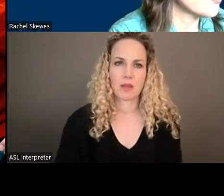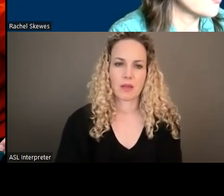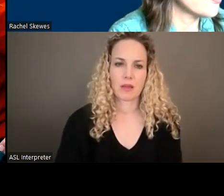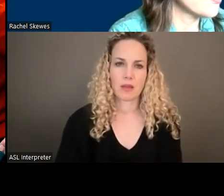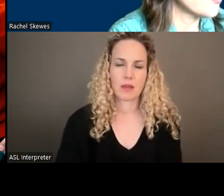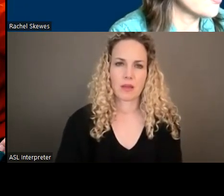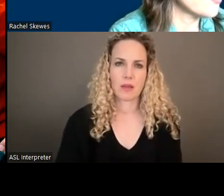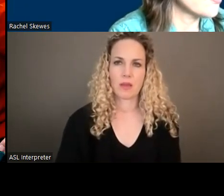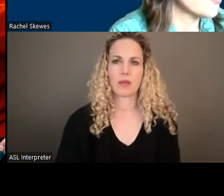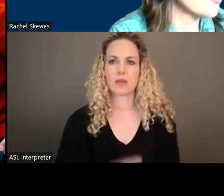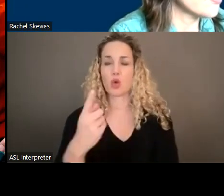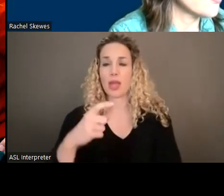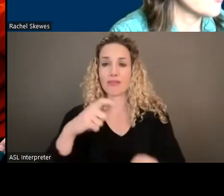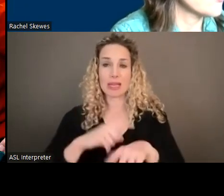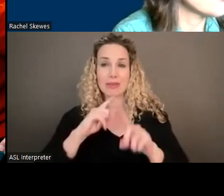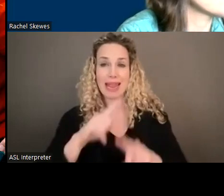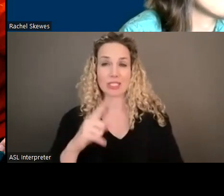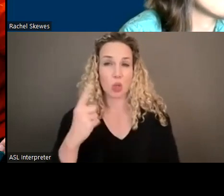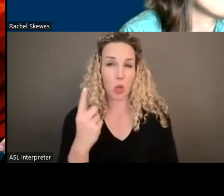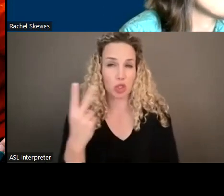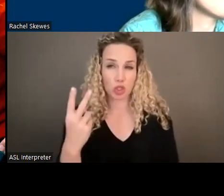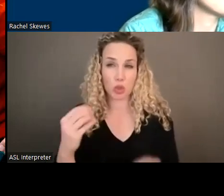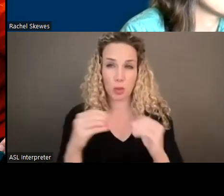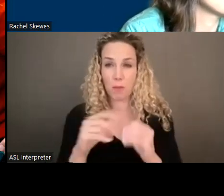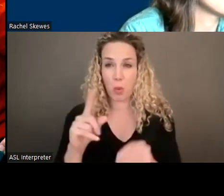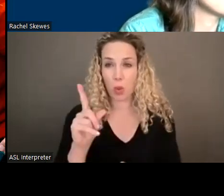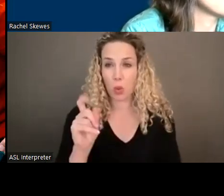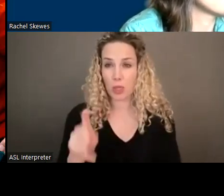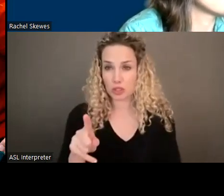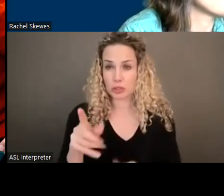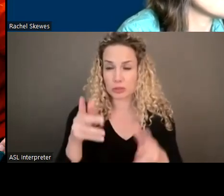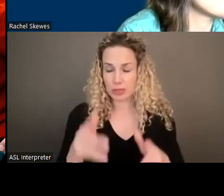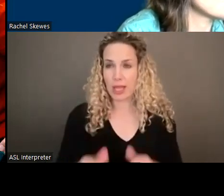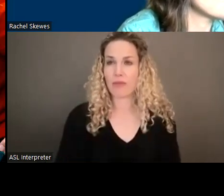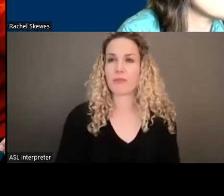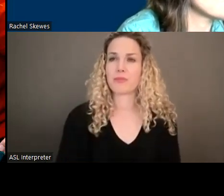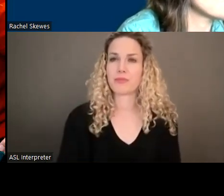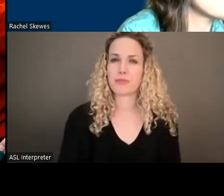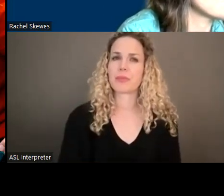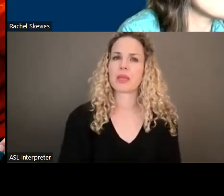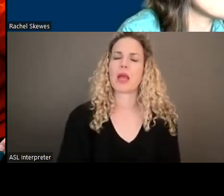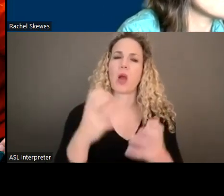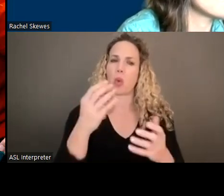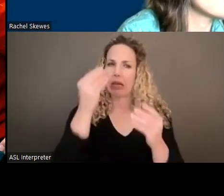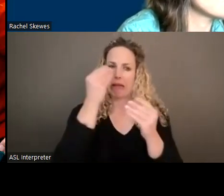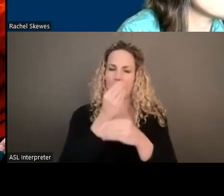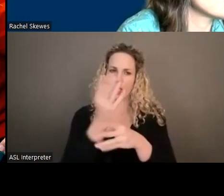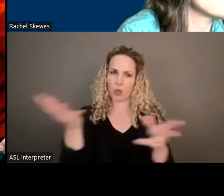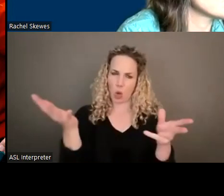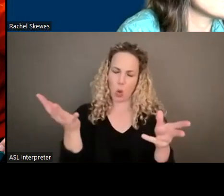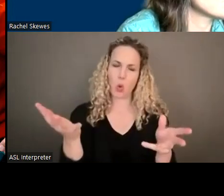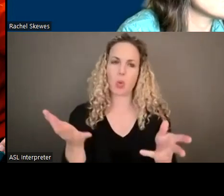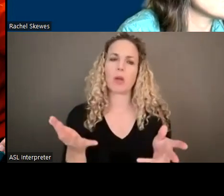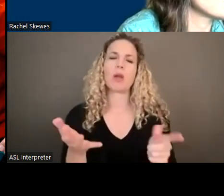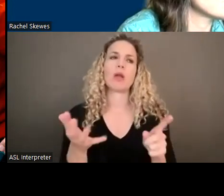So we only have time to answer one or two more questions. And I want to let all of you know that